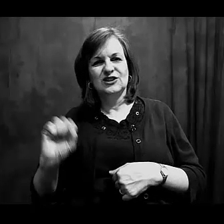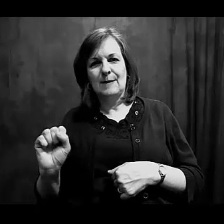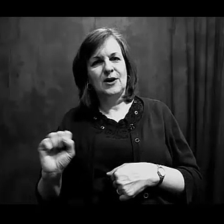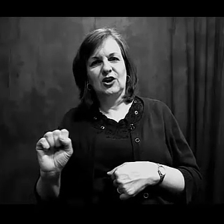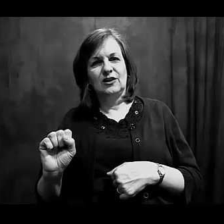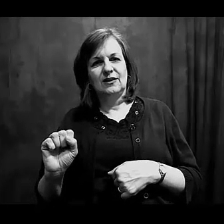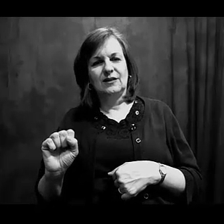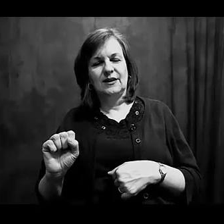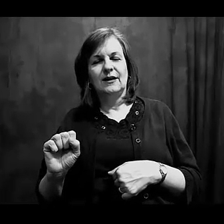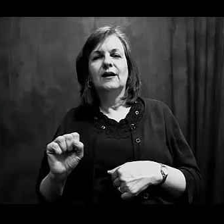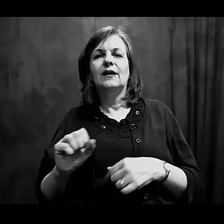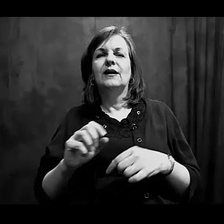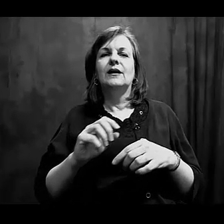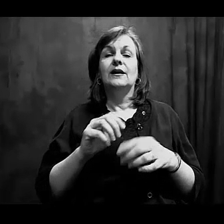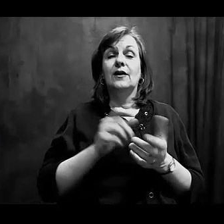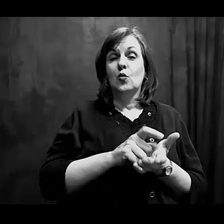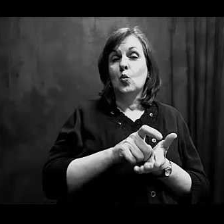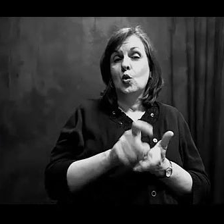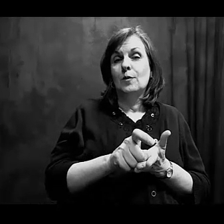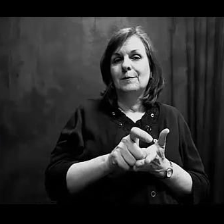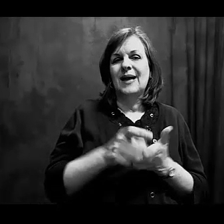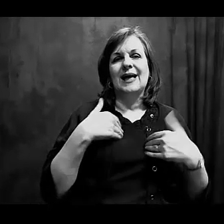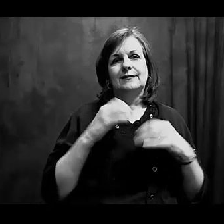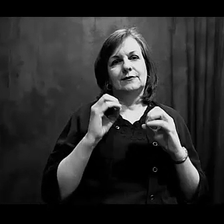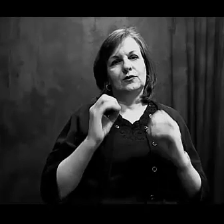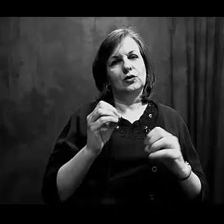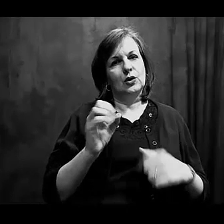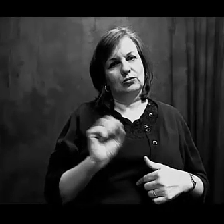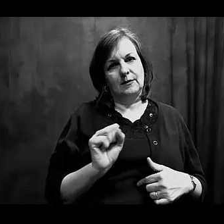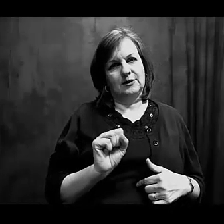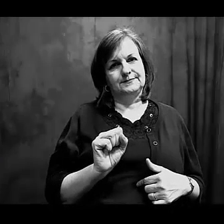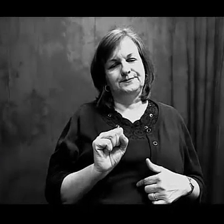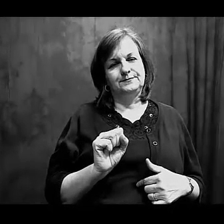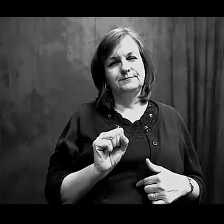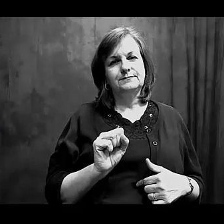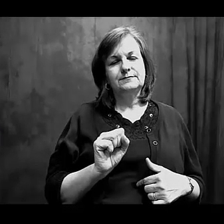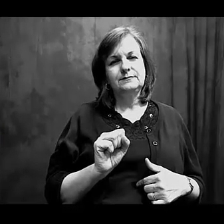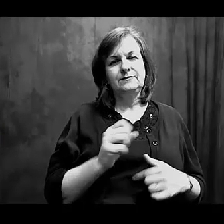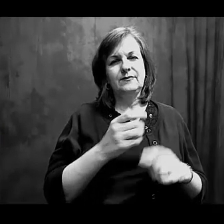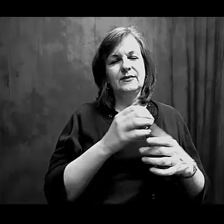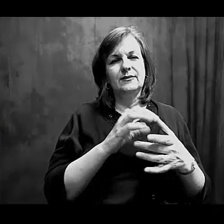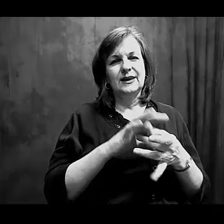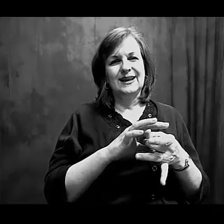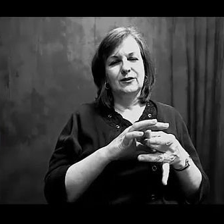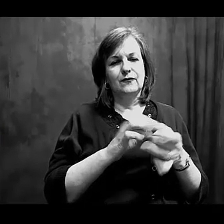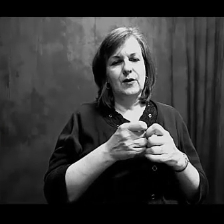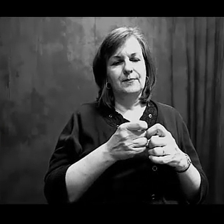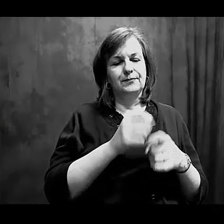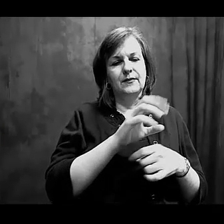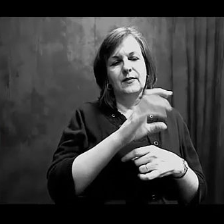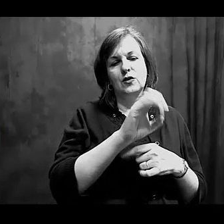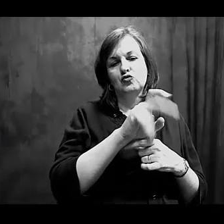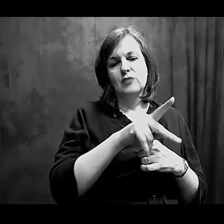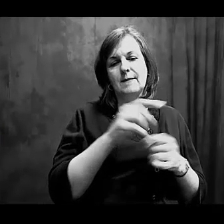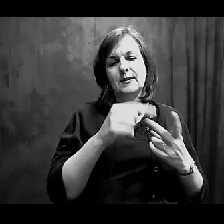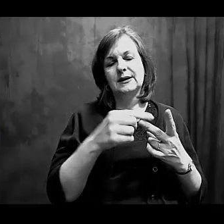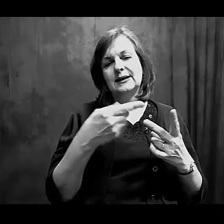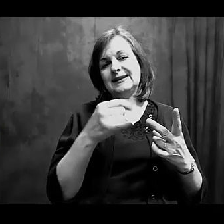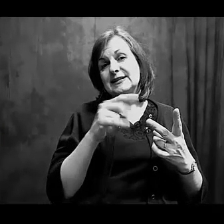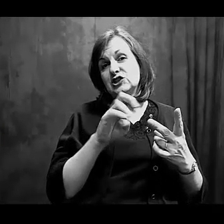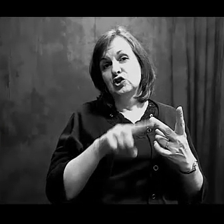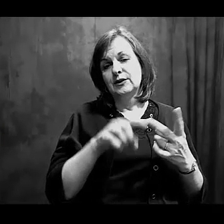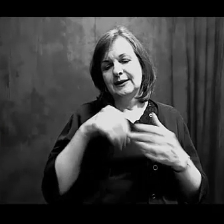stomach. And in our earthworm, it actually has no stomach at all. It goes straight from this crop and gizzard to the small